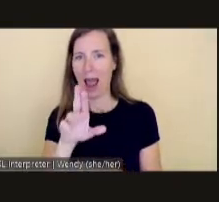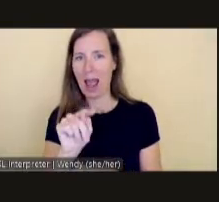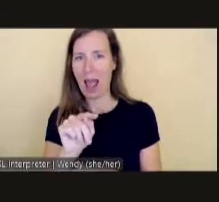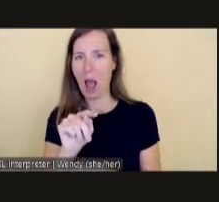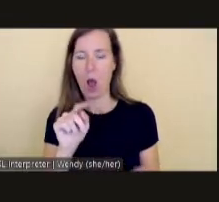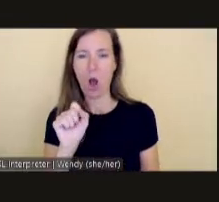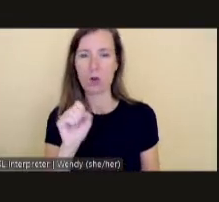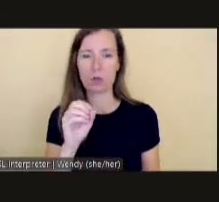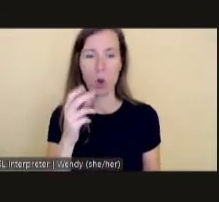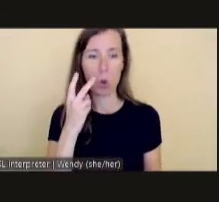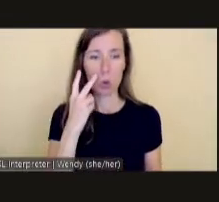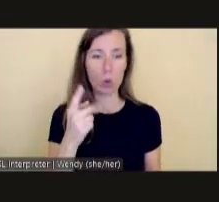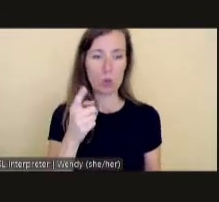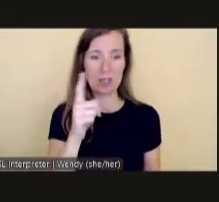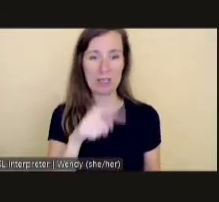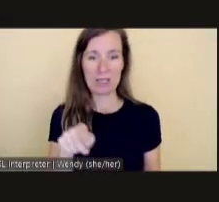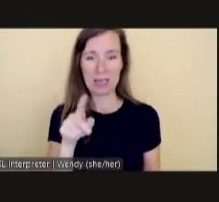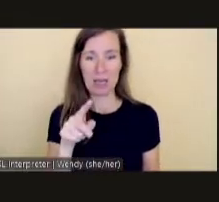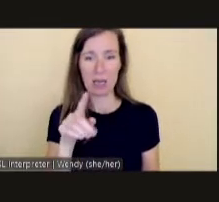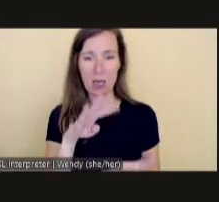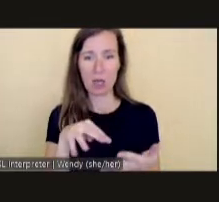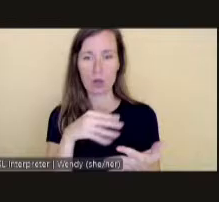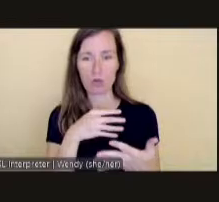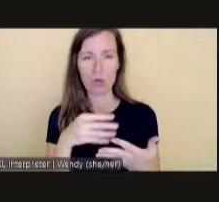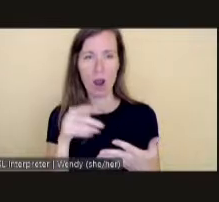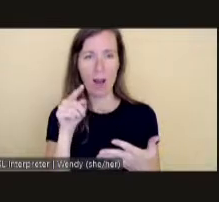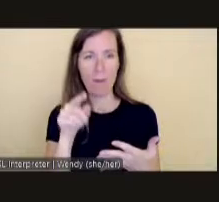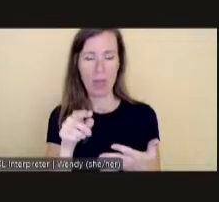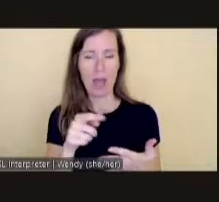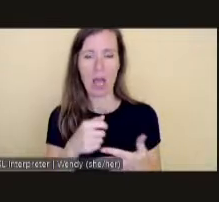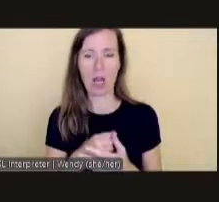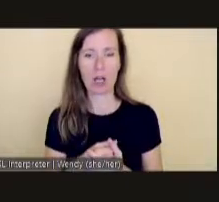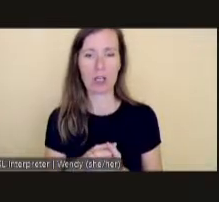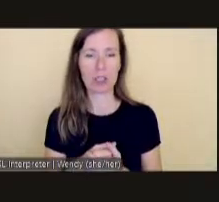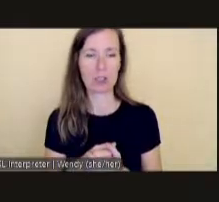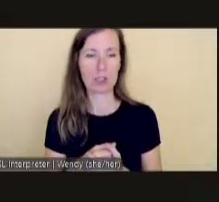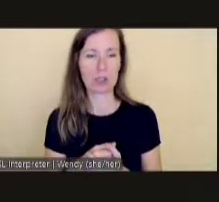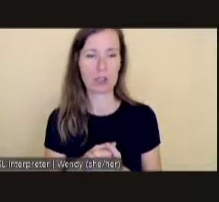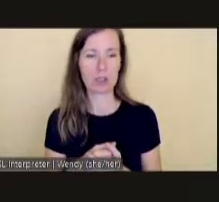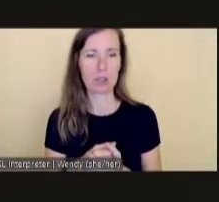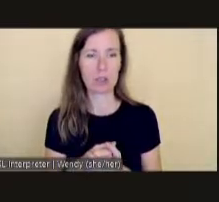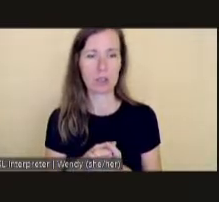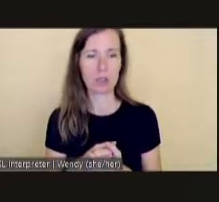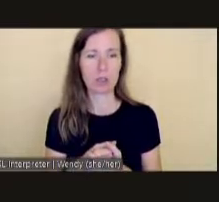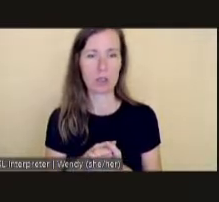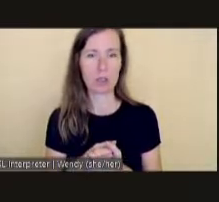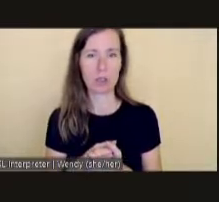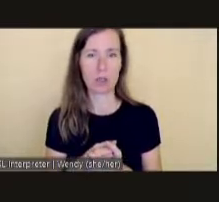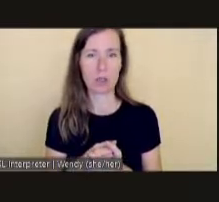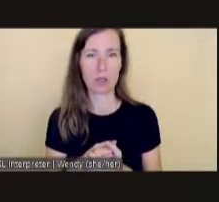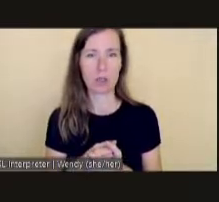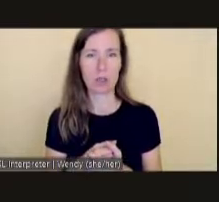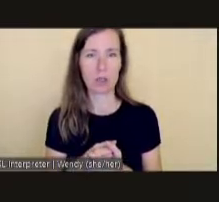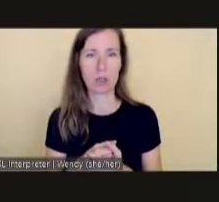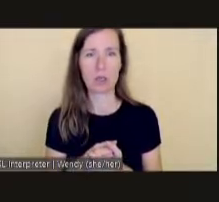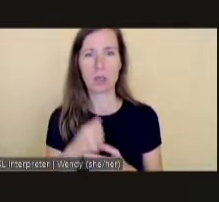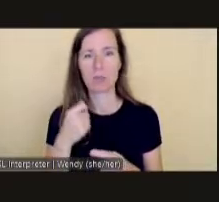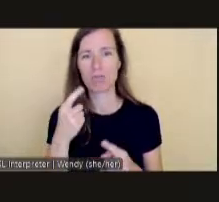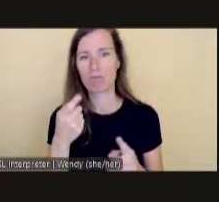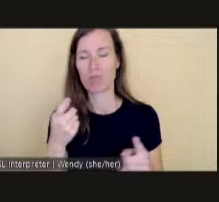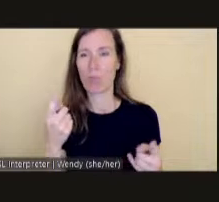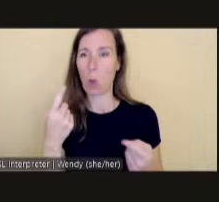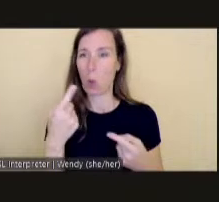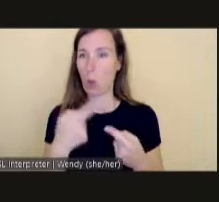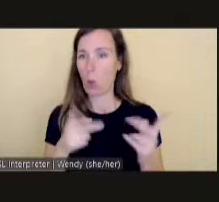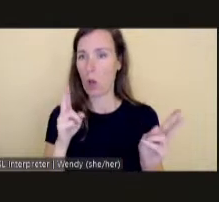up there. I provided a memo as well. I'm not going to go through that in line by line, but essentially what it comes down to is that